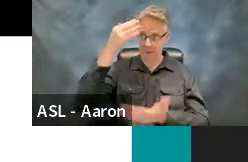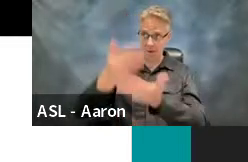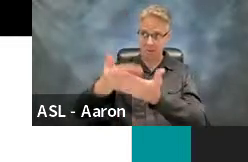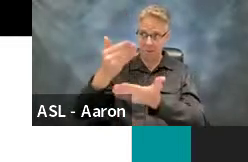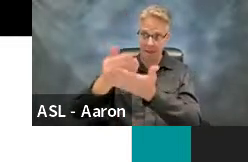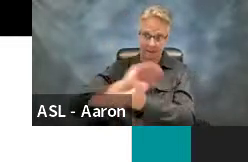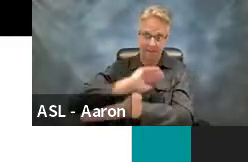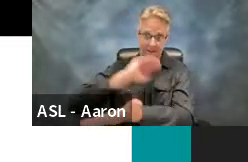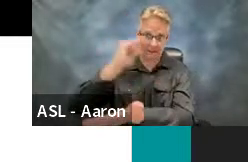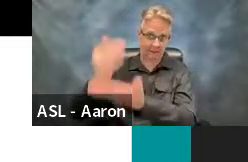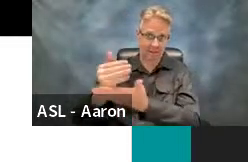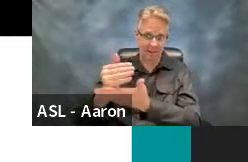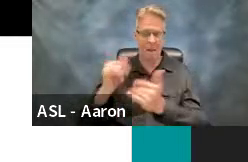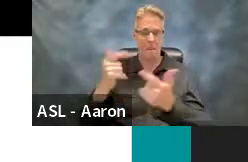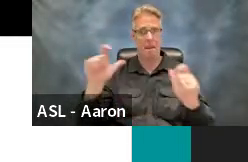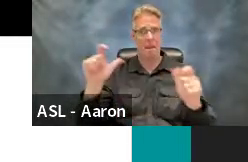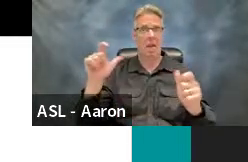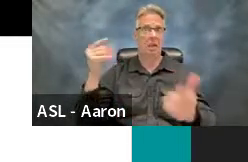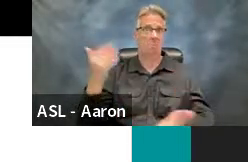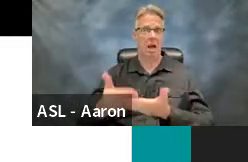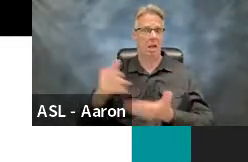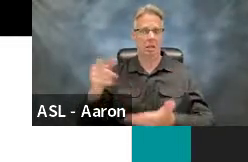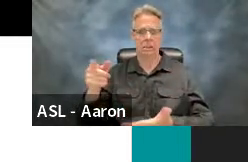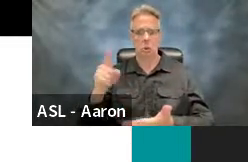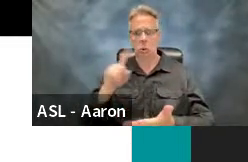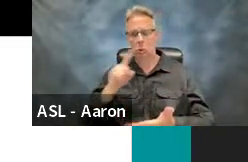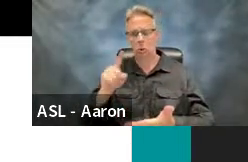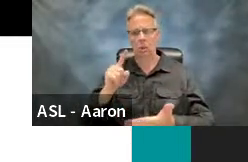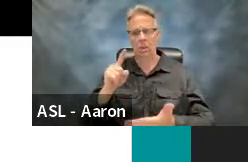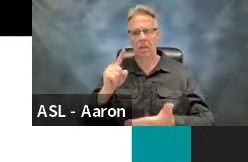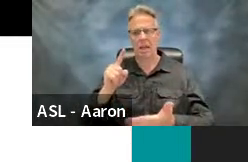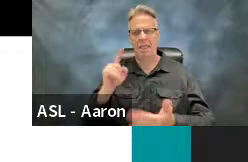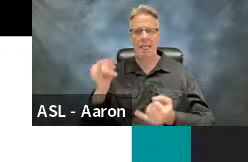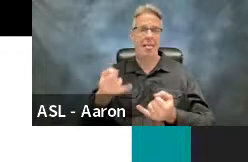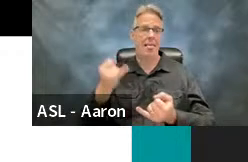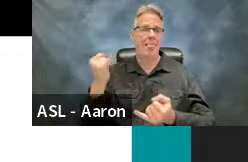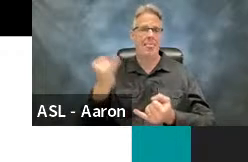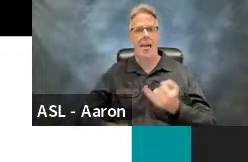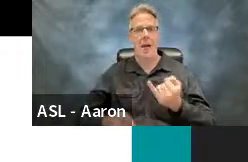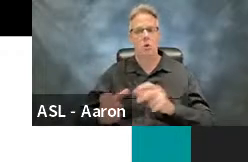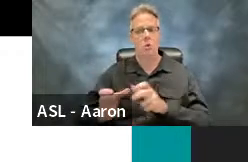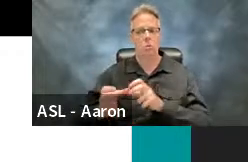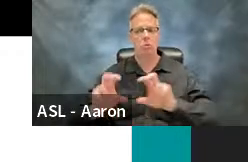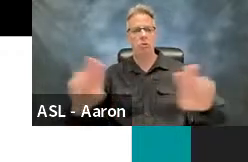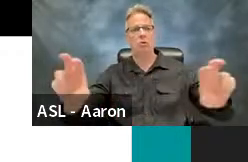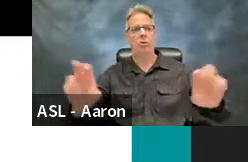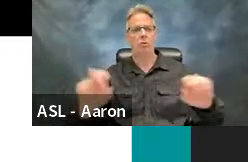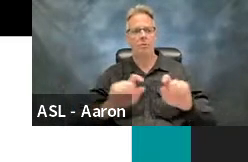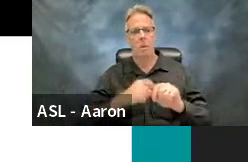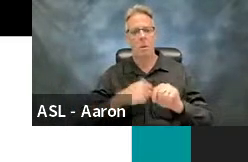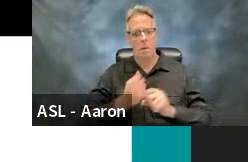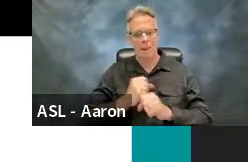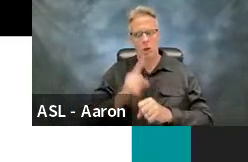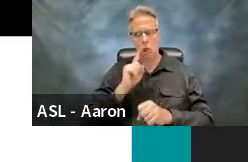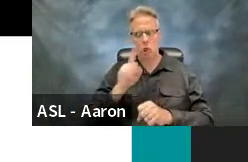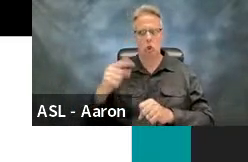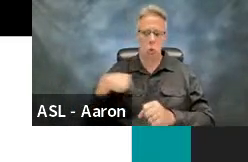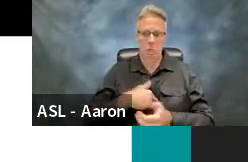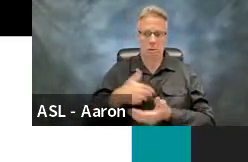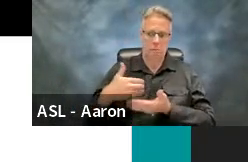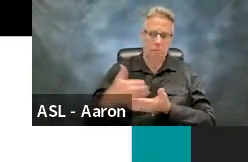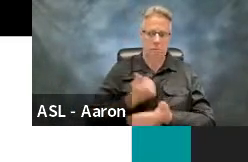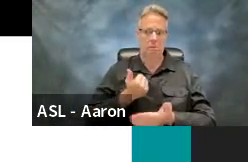generally, the big federal dollars are generally the last dollars in. So we want to make sure